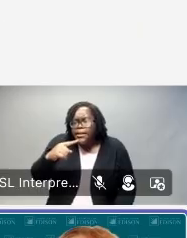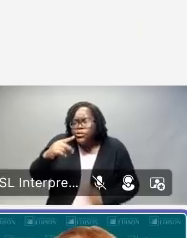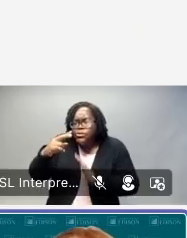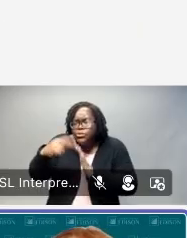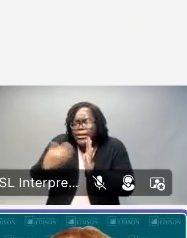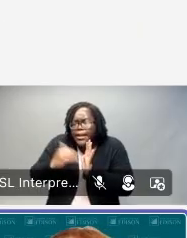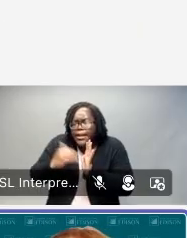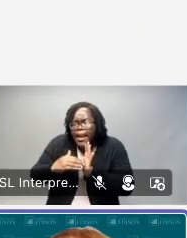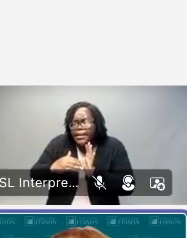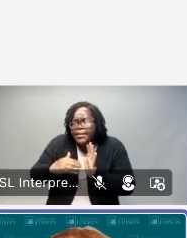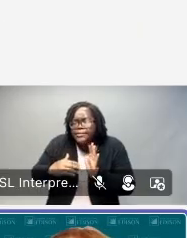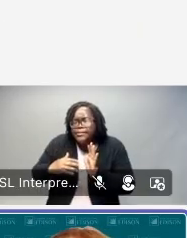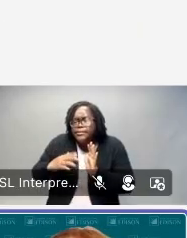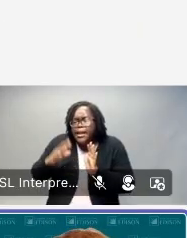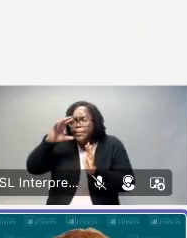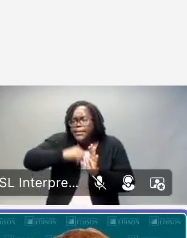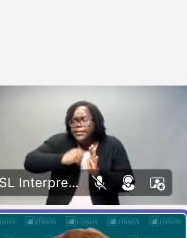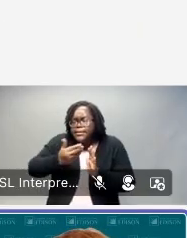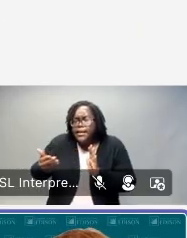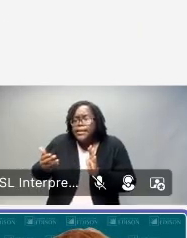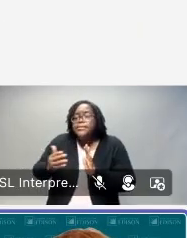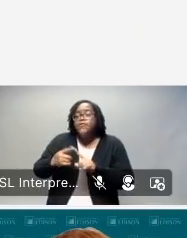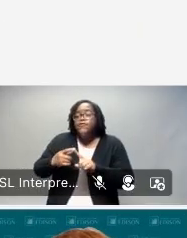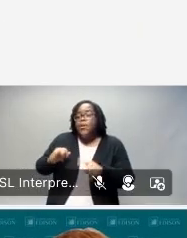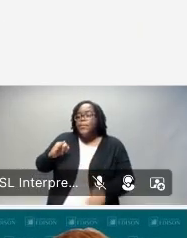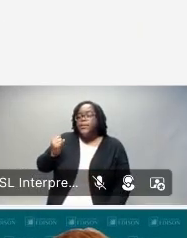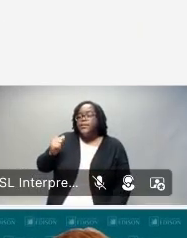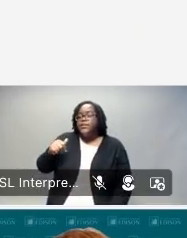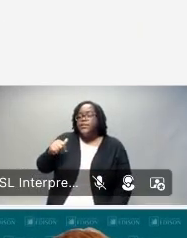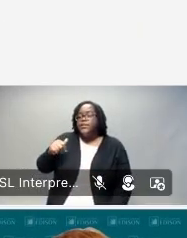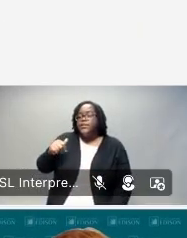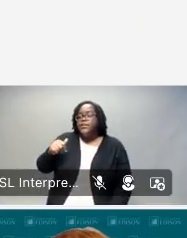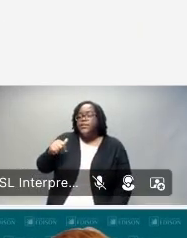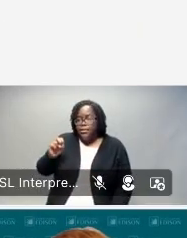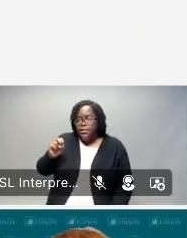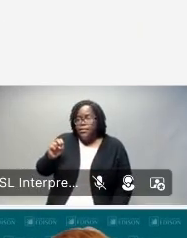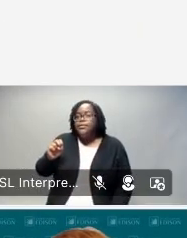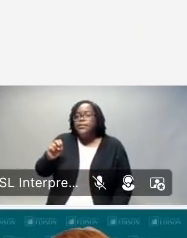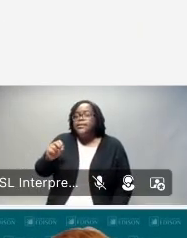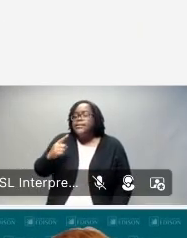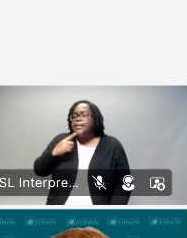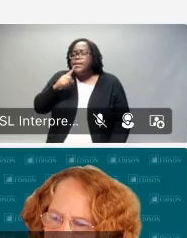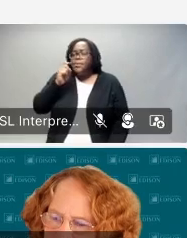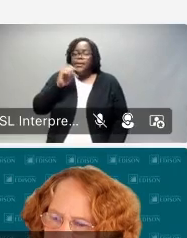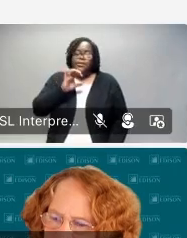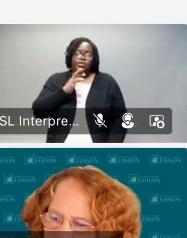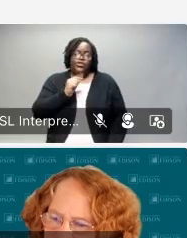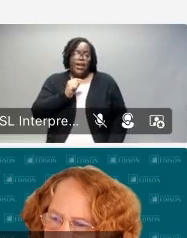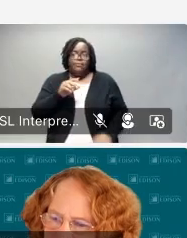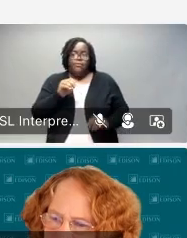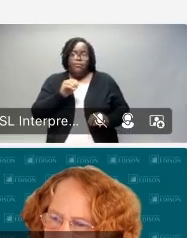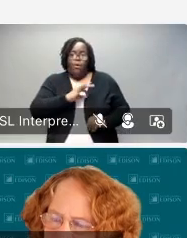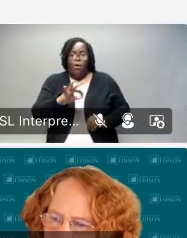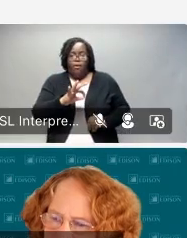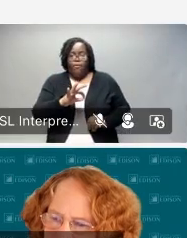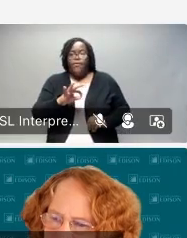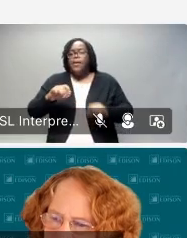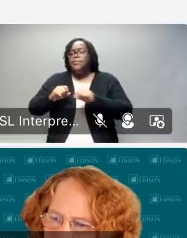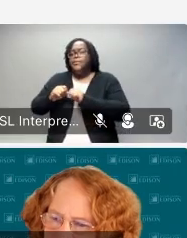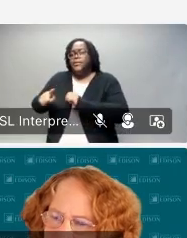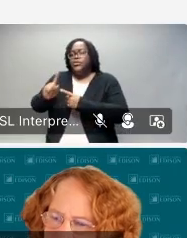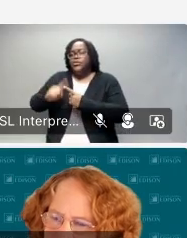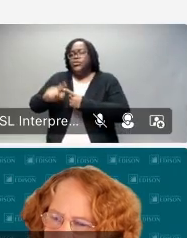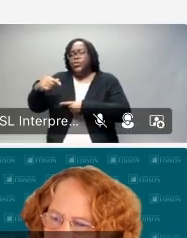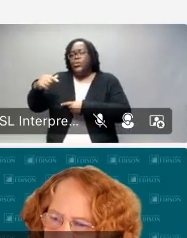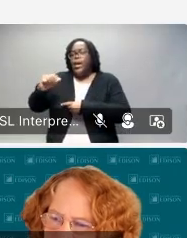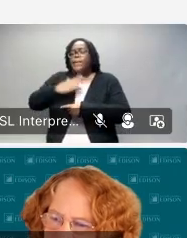question? Sure. So this is from Jacqueline Iyer. It says, since the chat has been disabled, she's sending this Q&A. Please